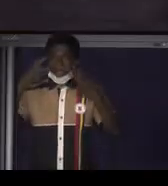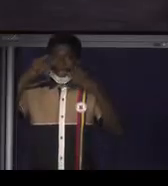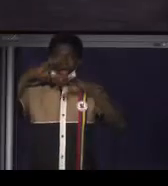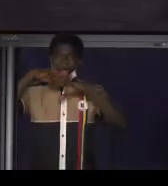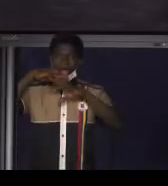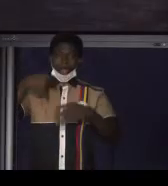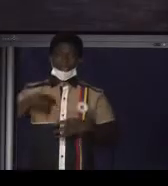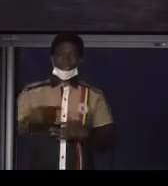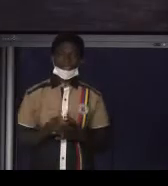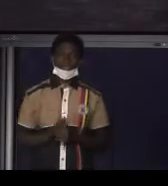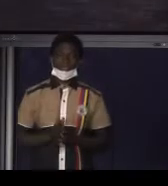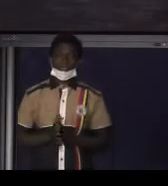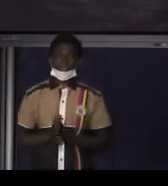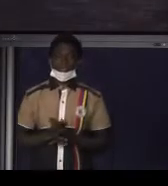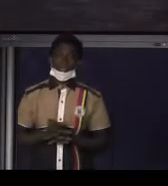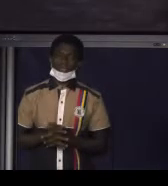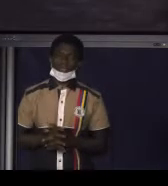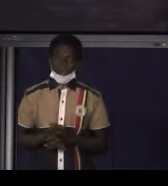Eyes on me.